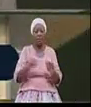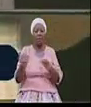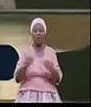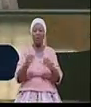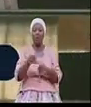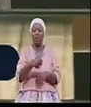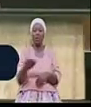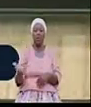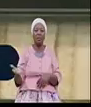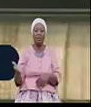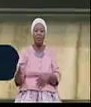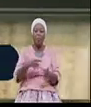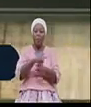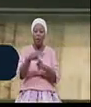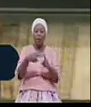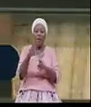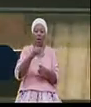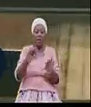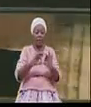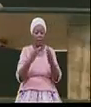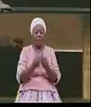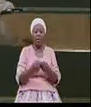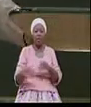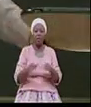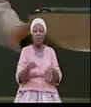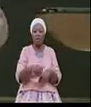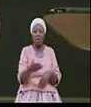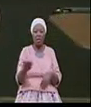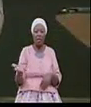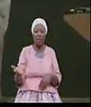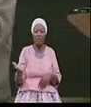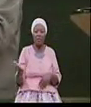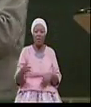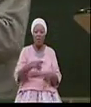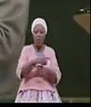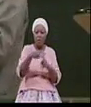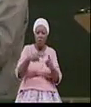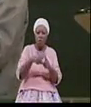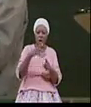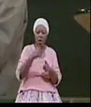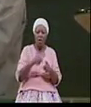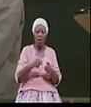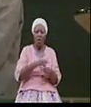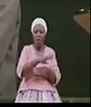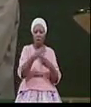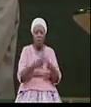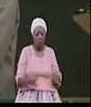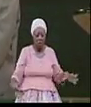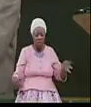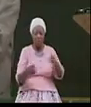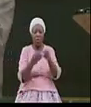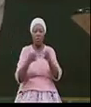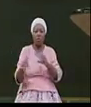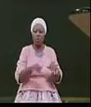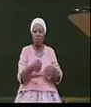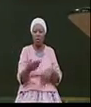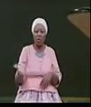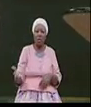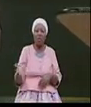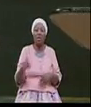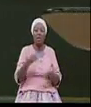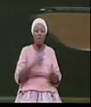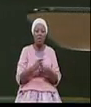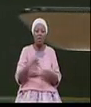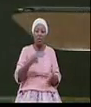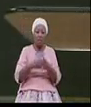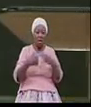anything, when a family does anything, when a whole congregation does anything, it ought to